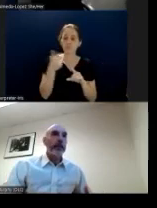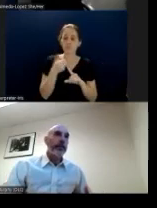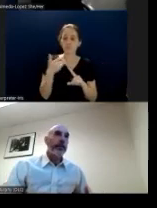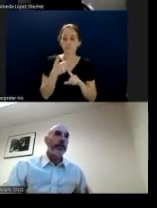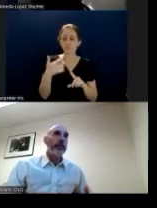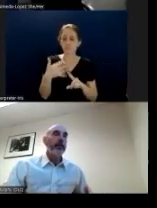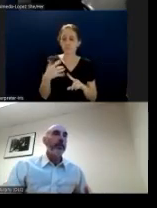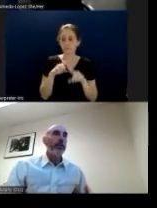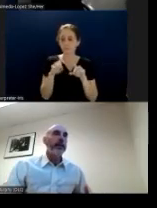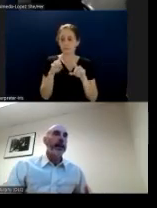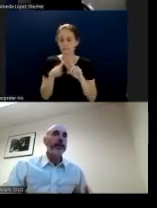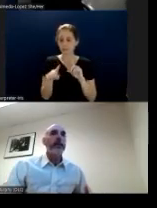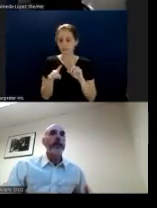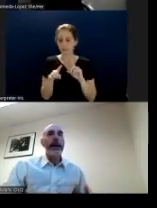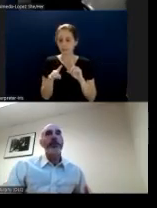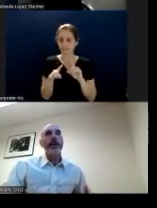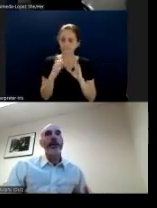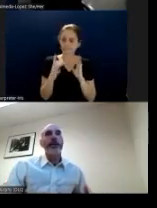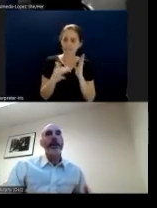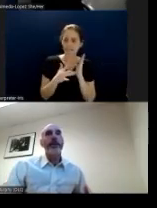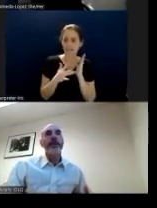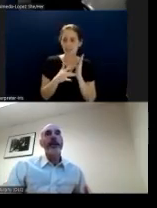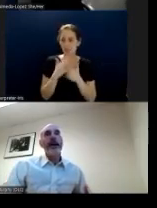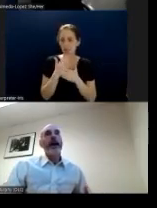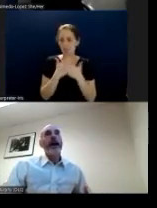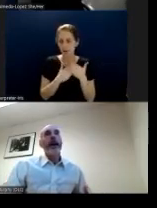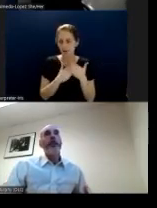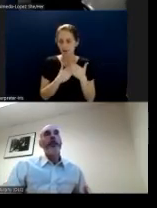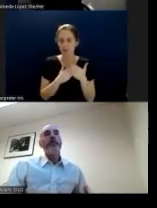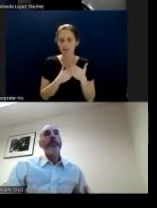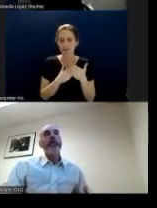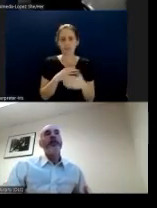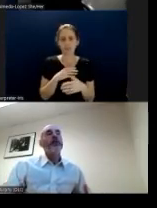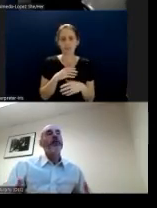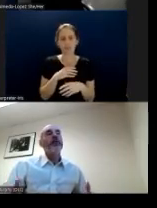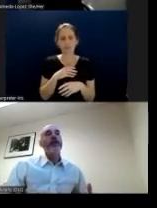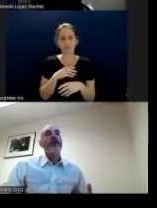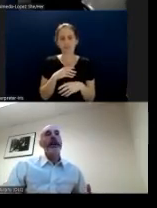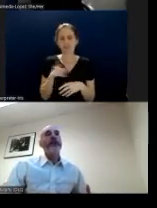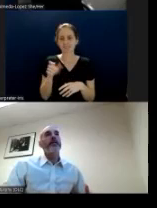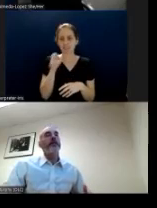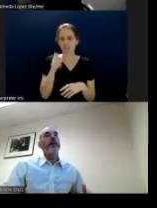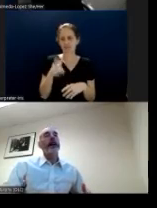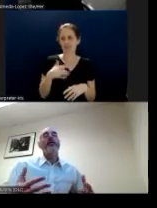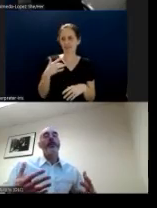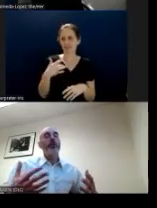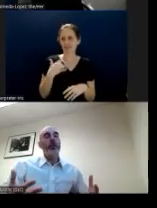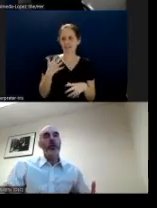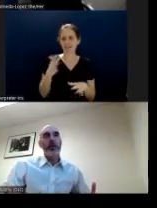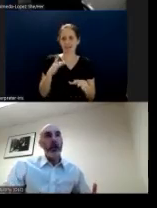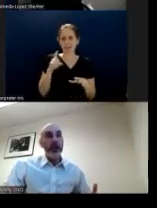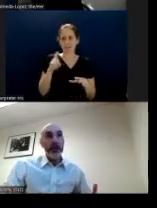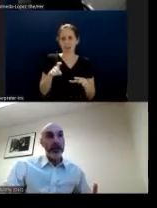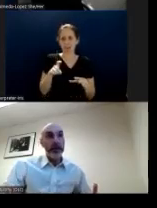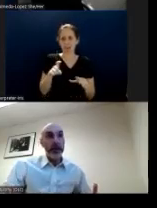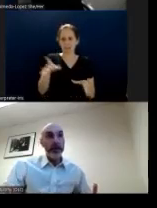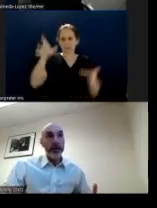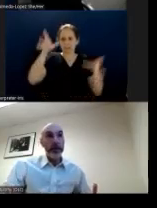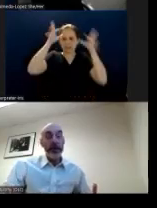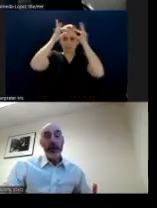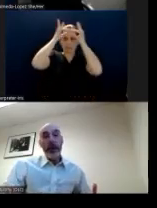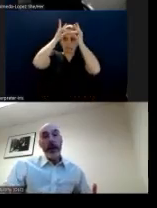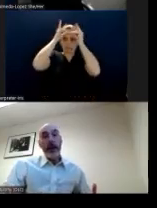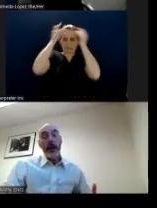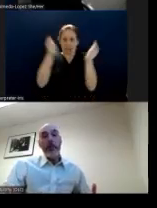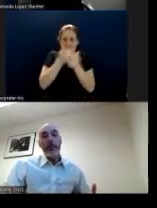and some of the more technical aspects of this, don't feel that you have to absorb all of this